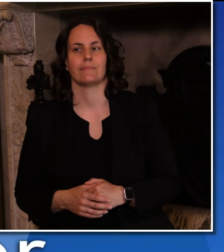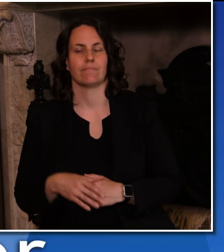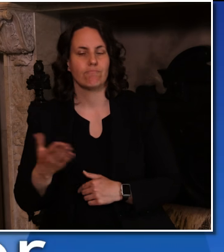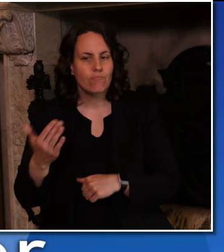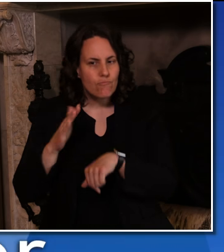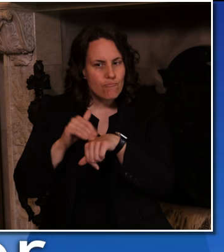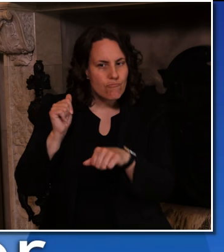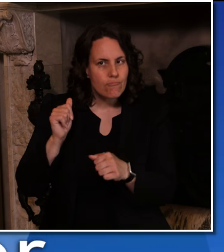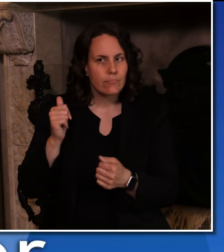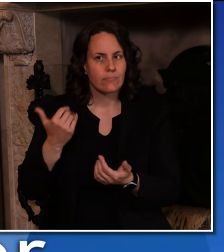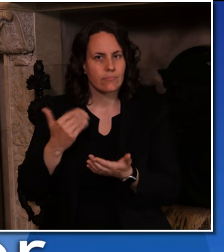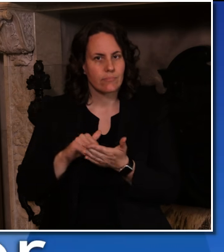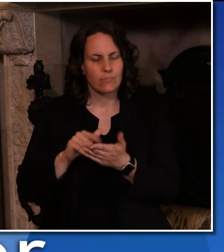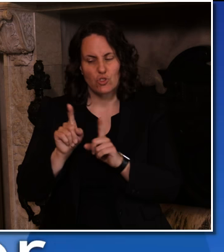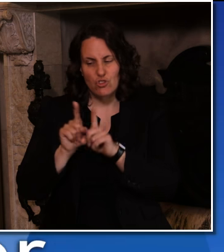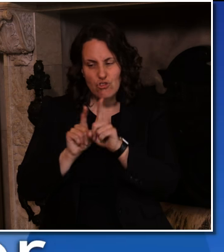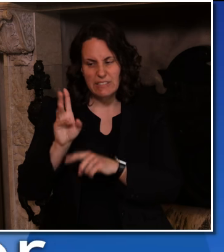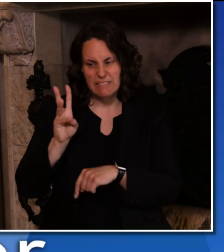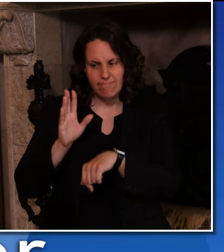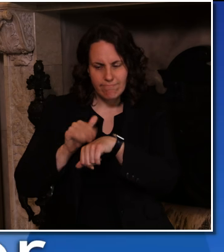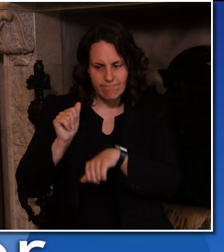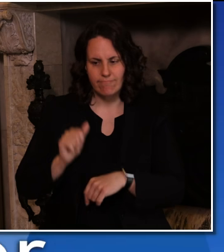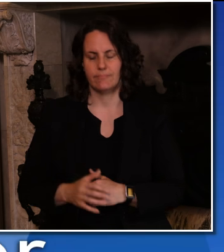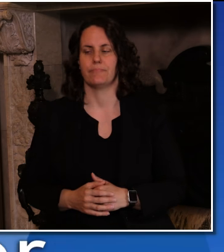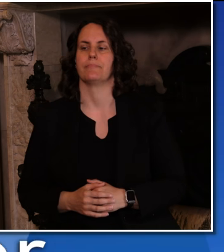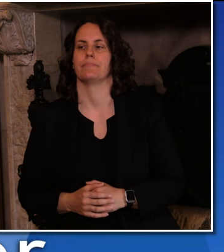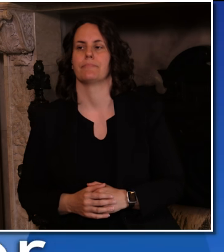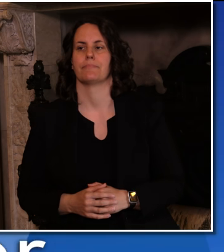And a reminder, *6 to unmute your phone.